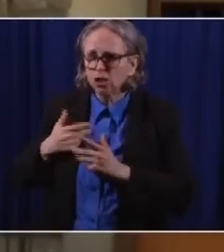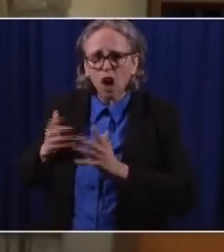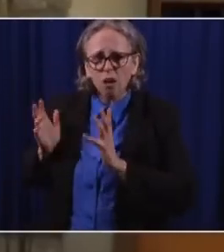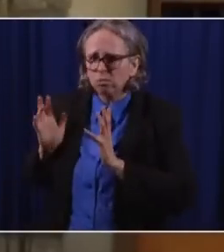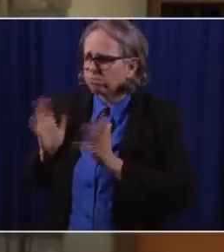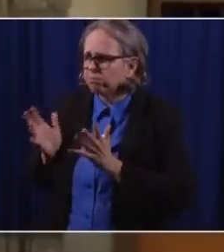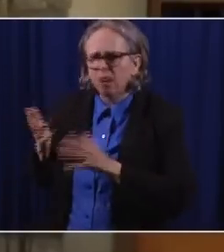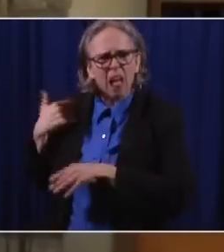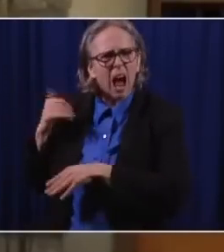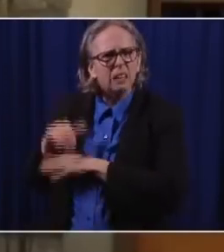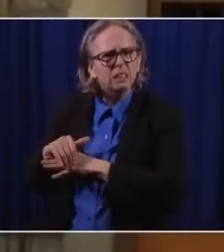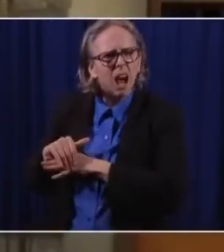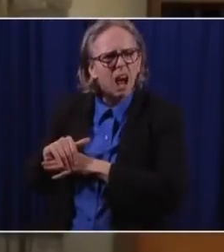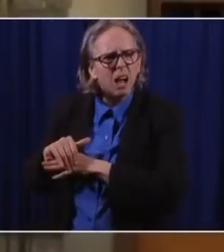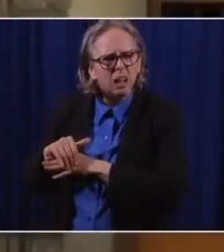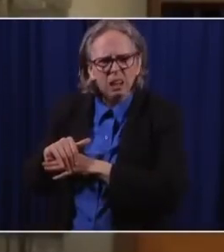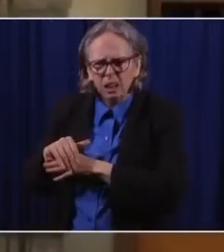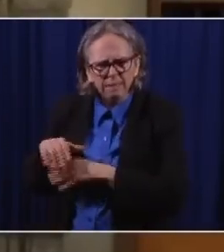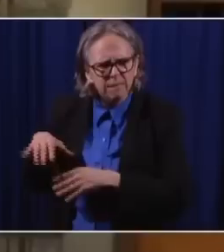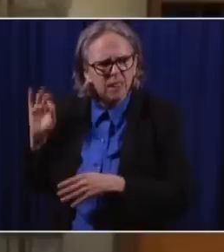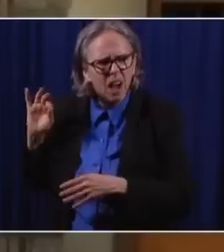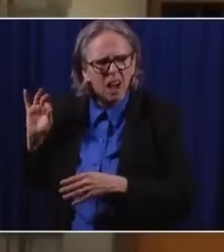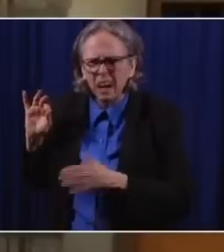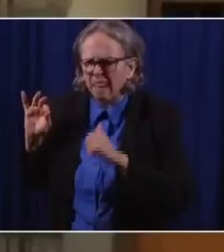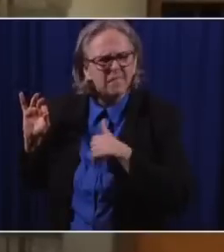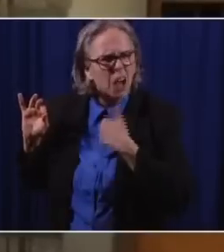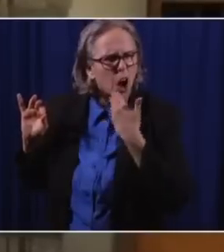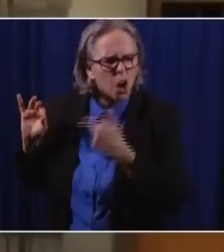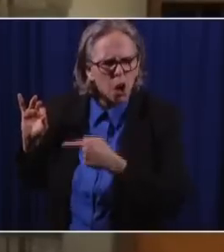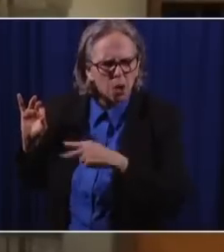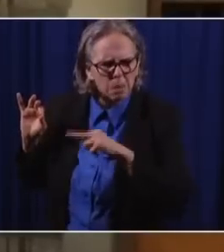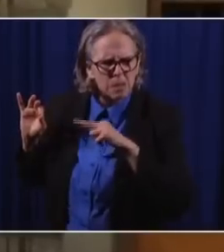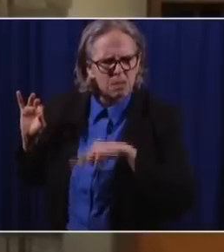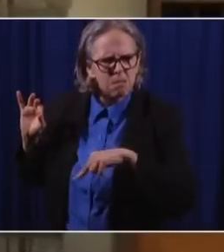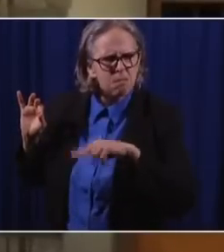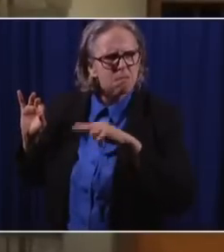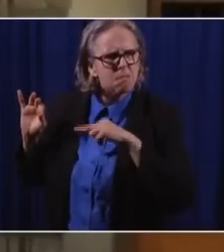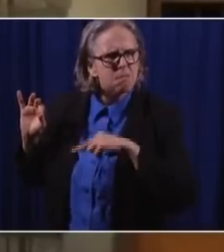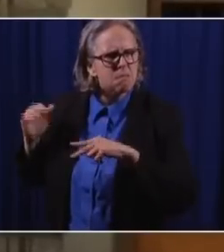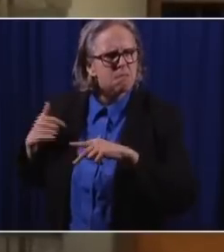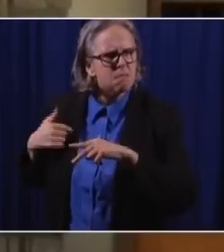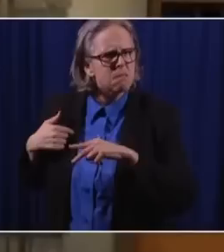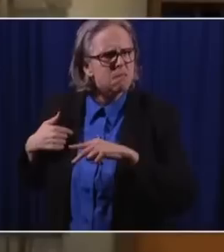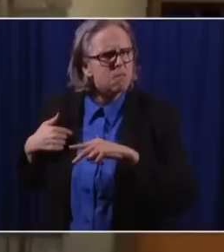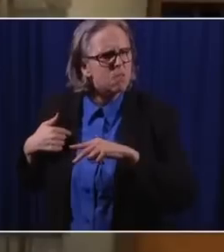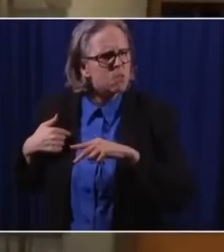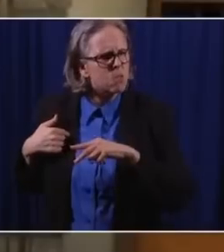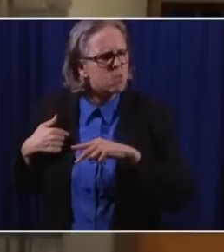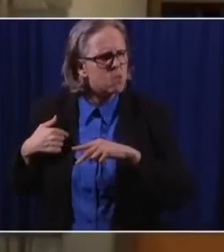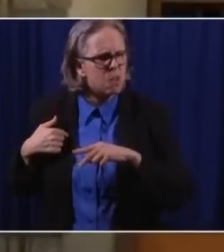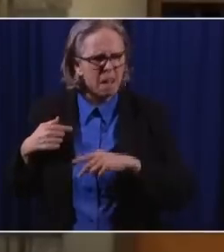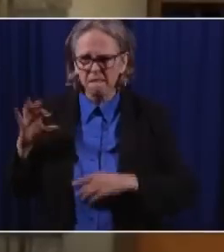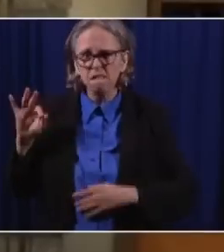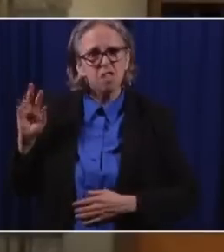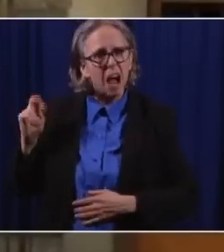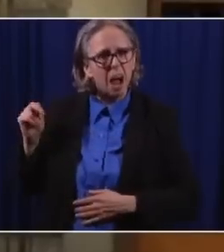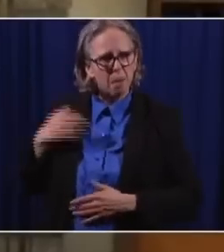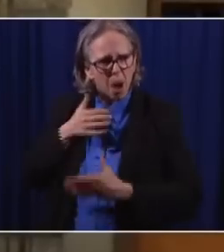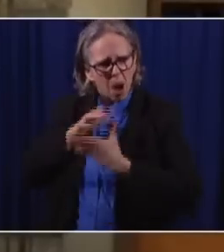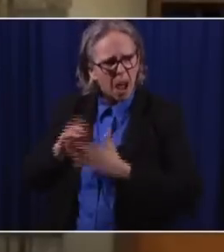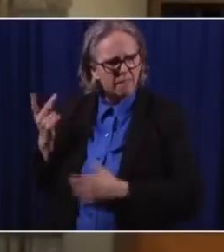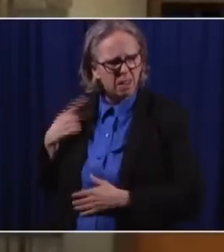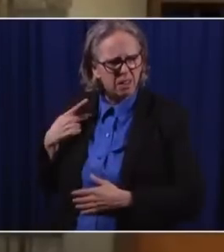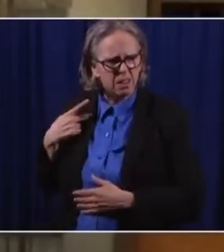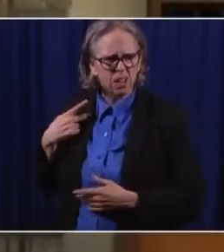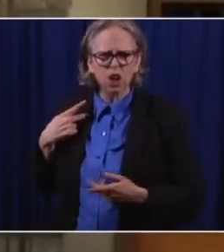good. So each one of us, Fran and I have had at least two close friends who have